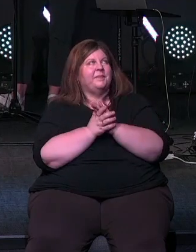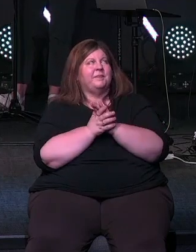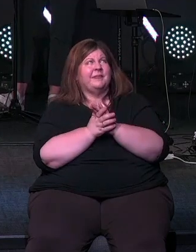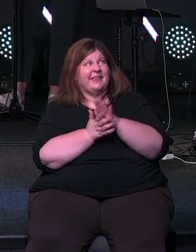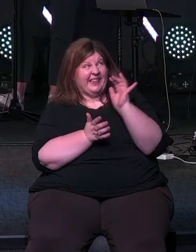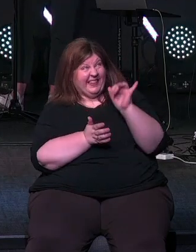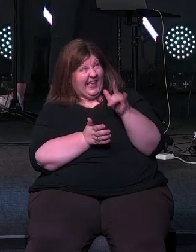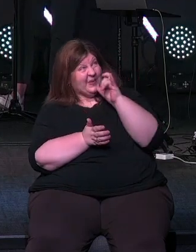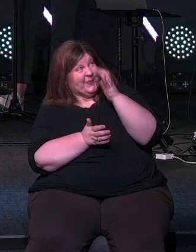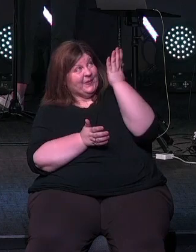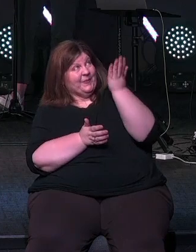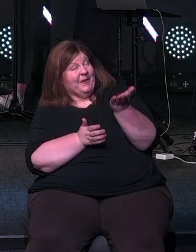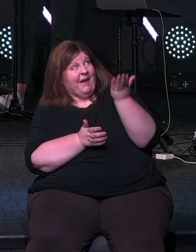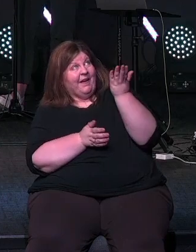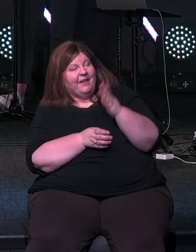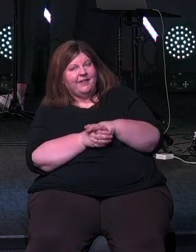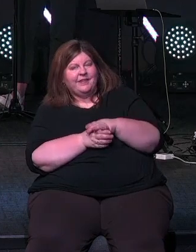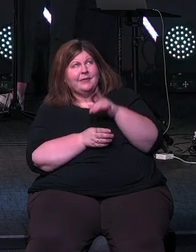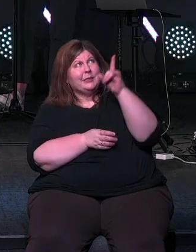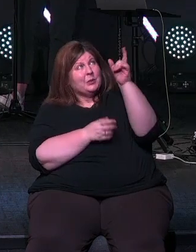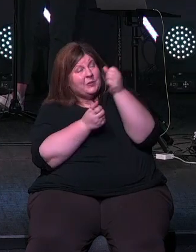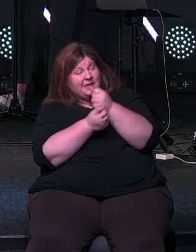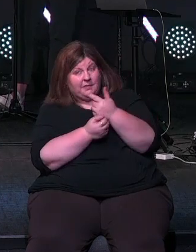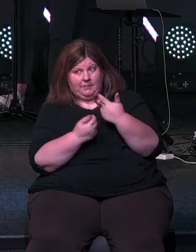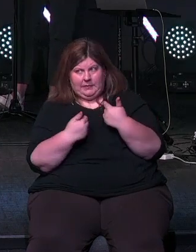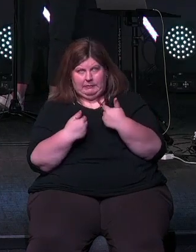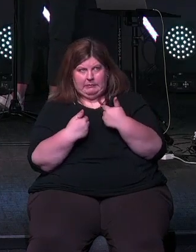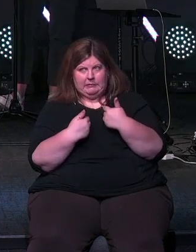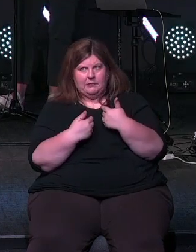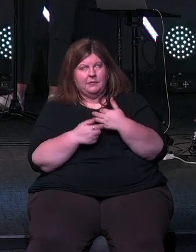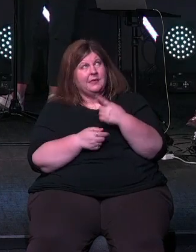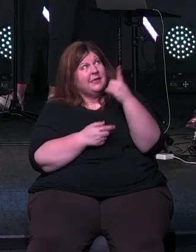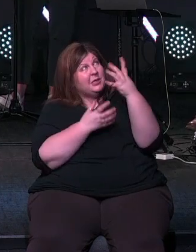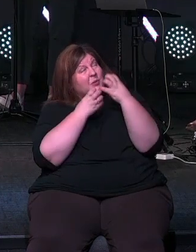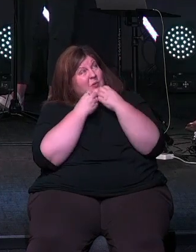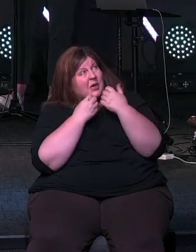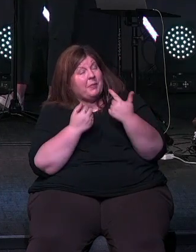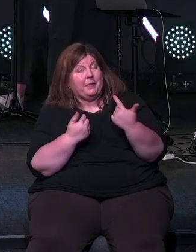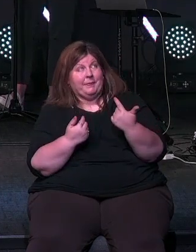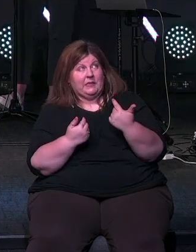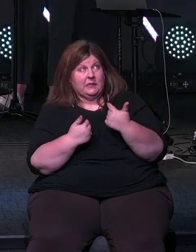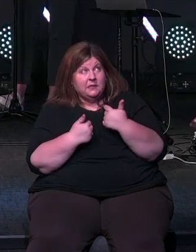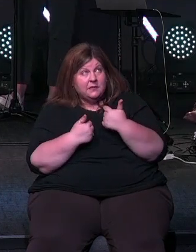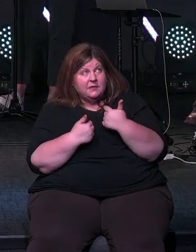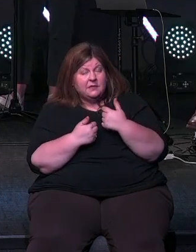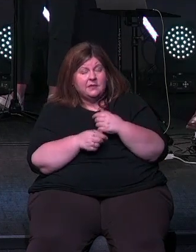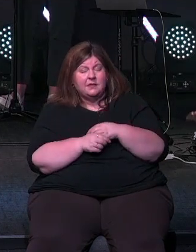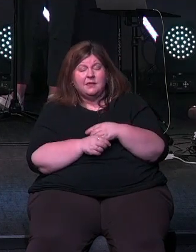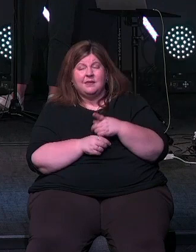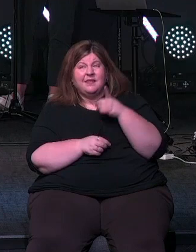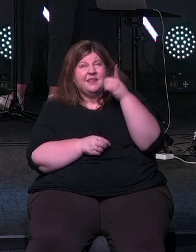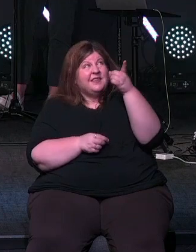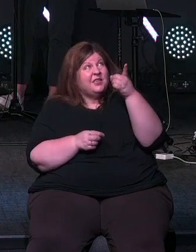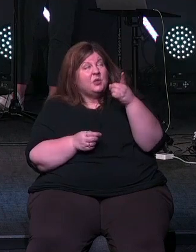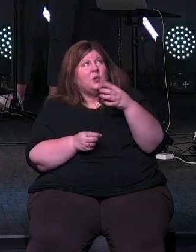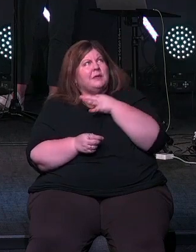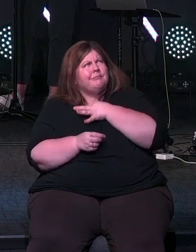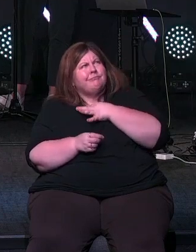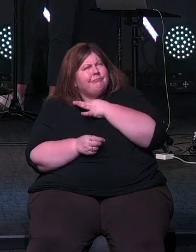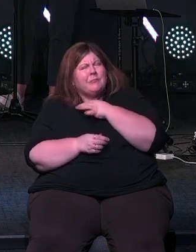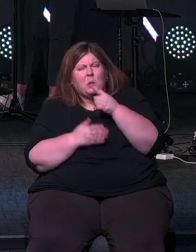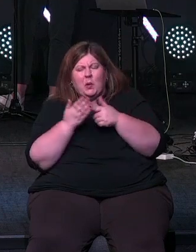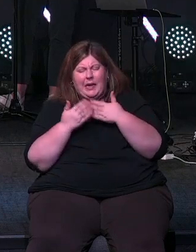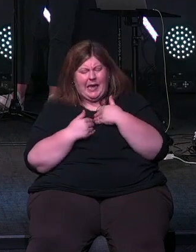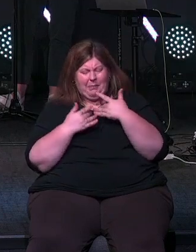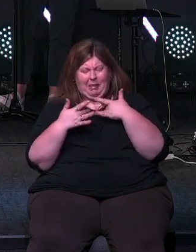are. And you love me. You care about me. You want to hear the things that are heavy